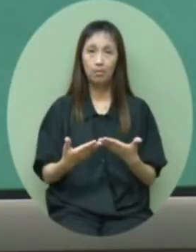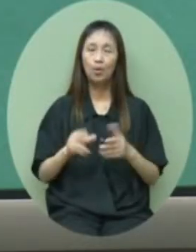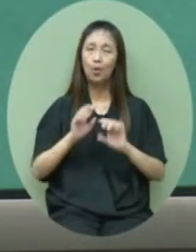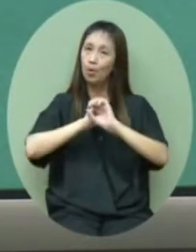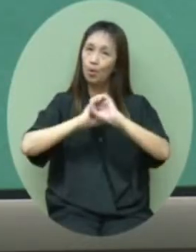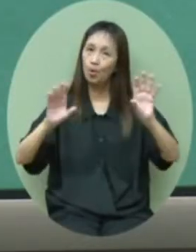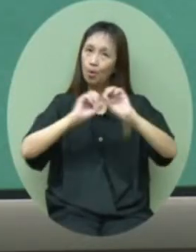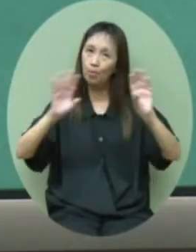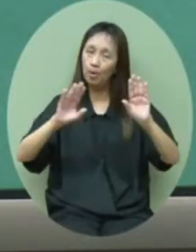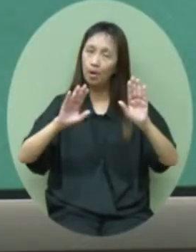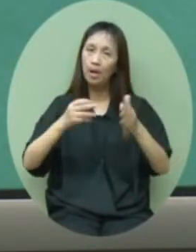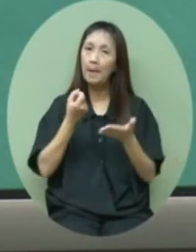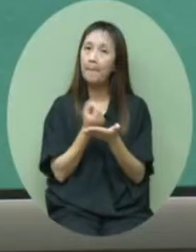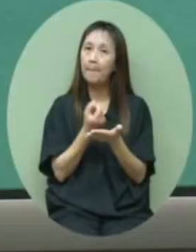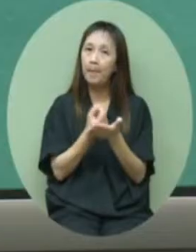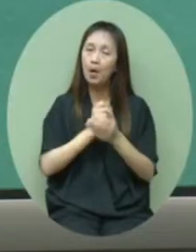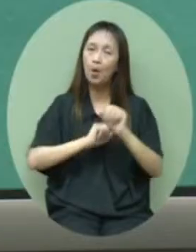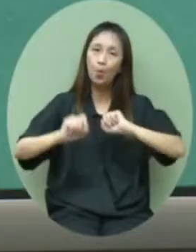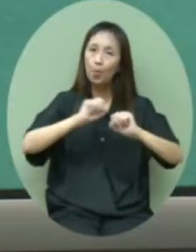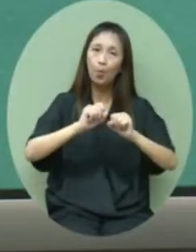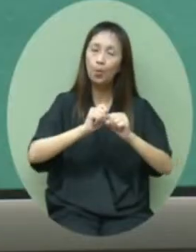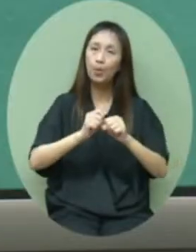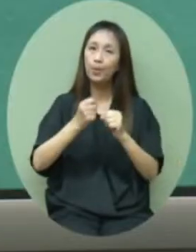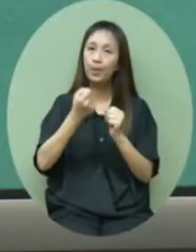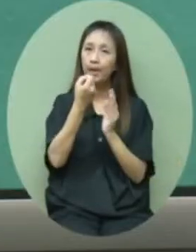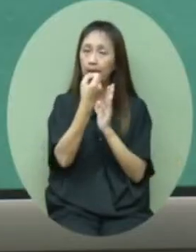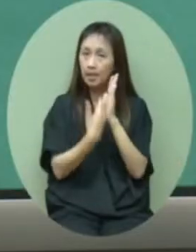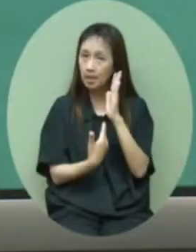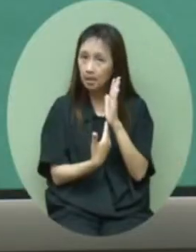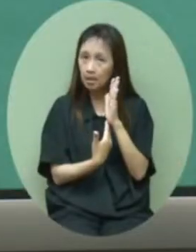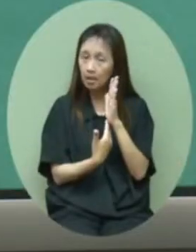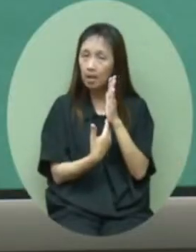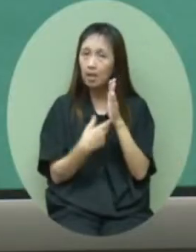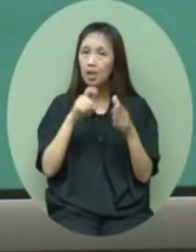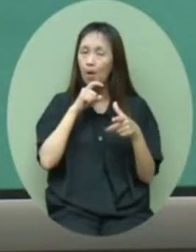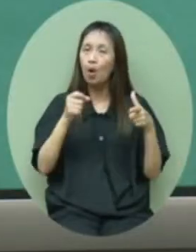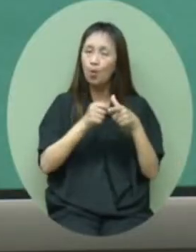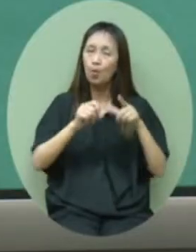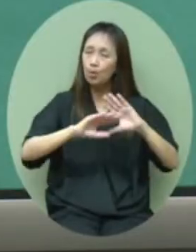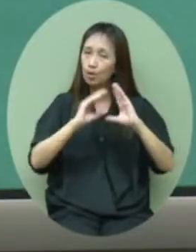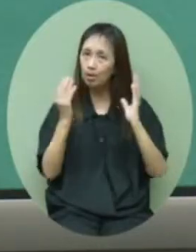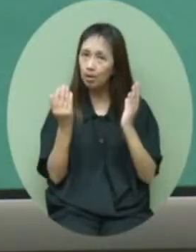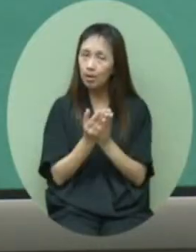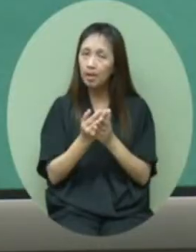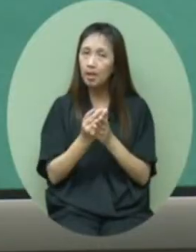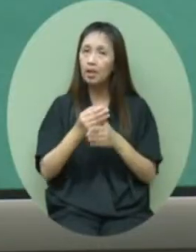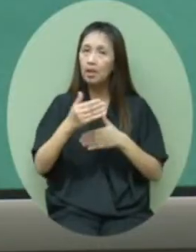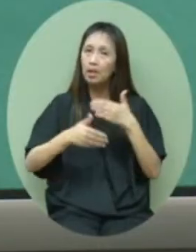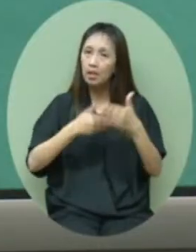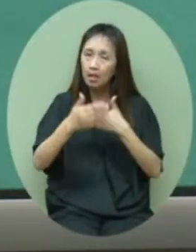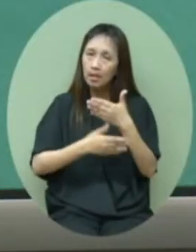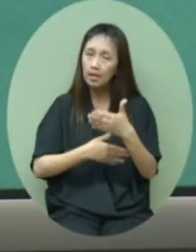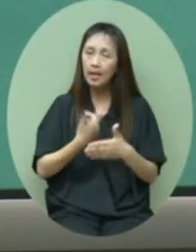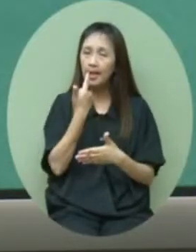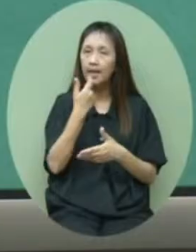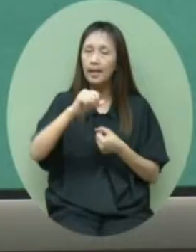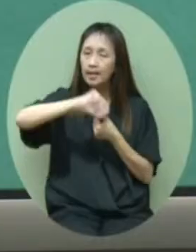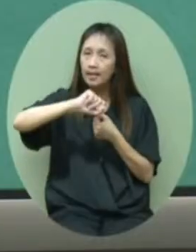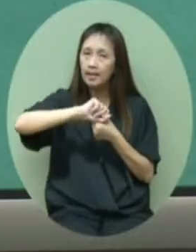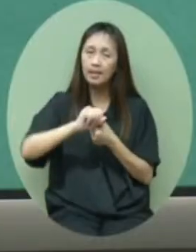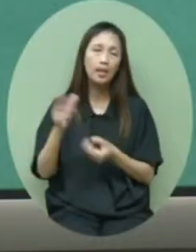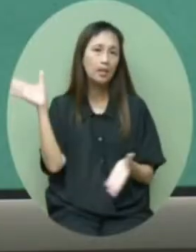The government will announce the various details later on today. The relevant